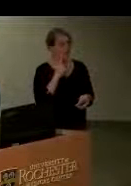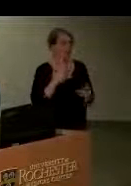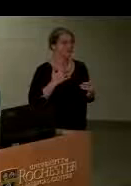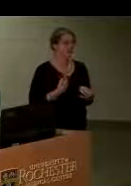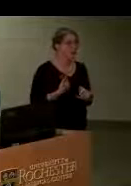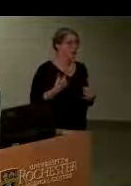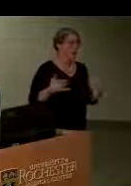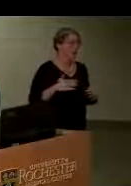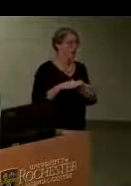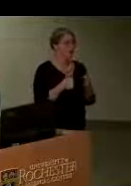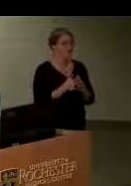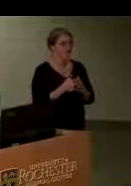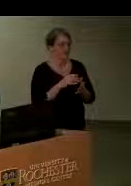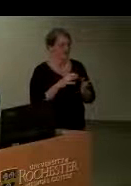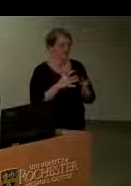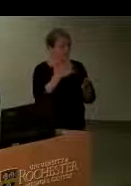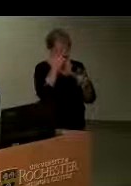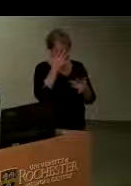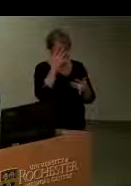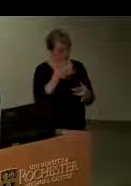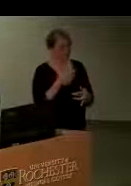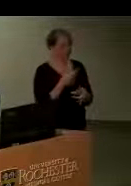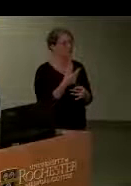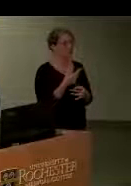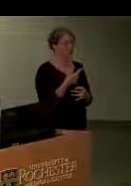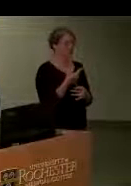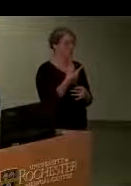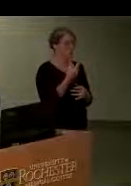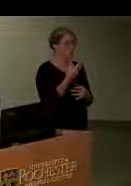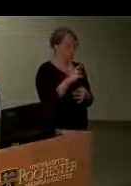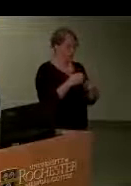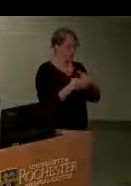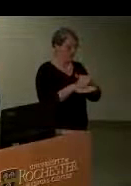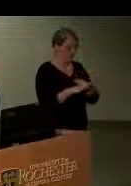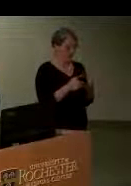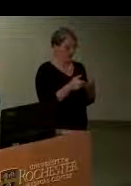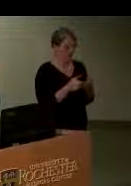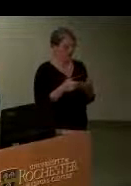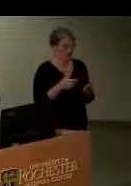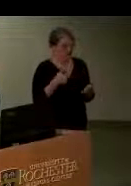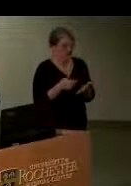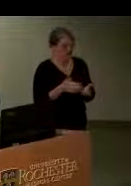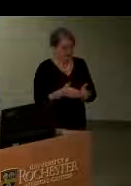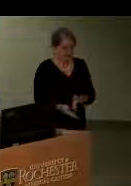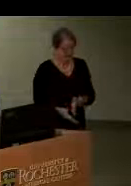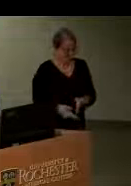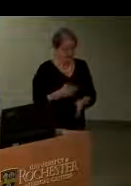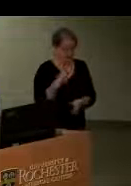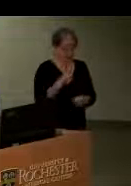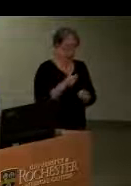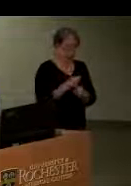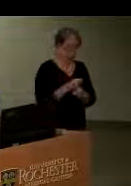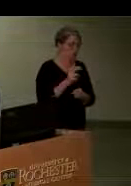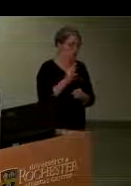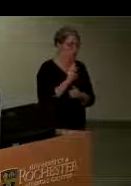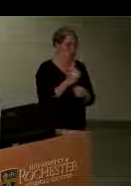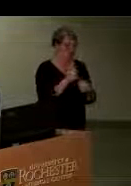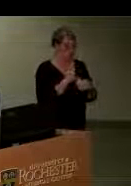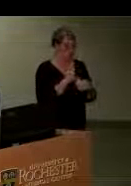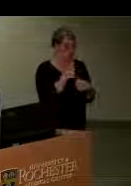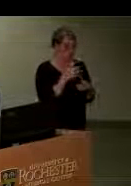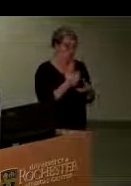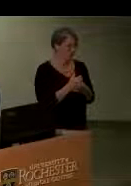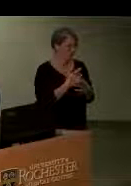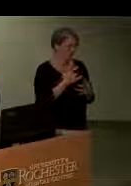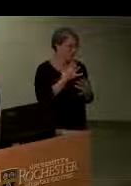by all this Hodgkin's, by a premature baby that was nearly dying, and then 2 years in the US Army, which didn't win her heart and